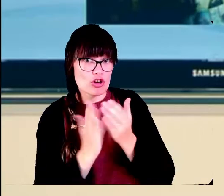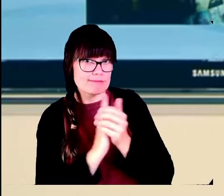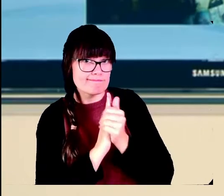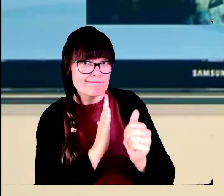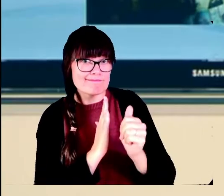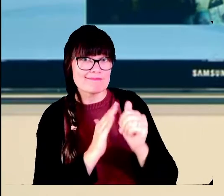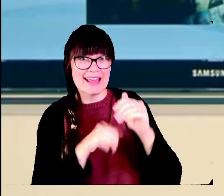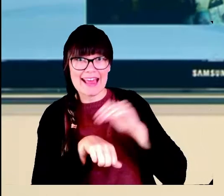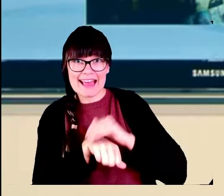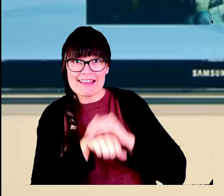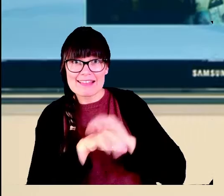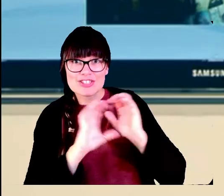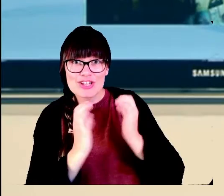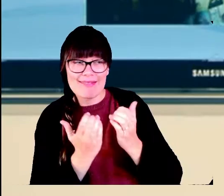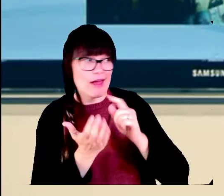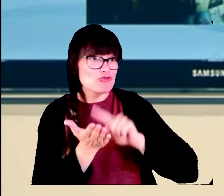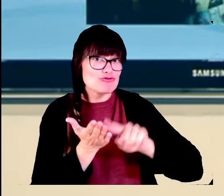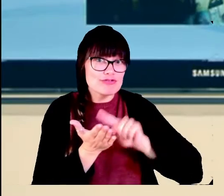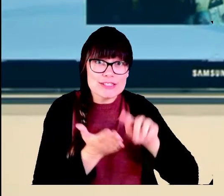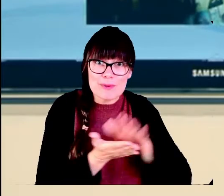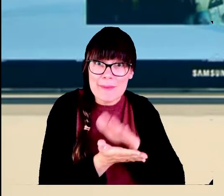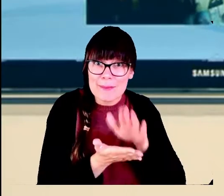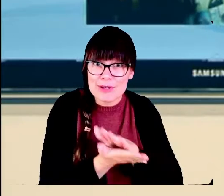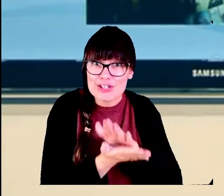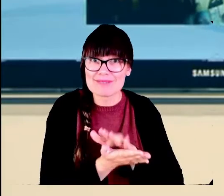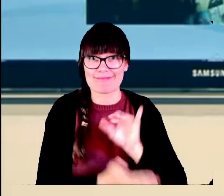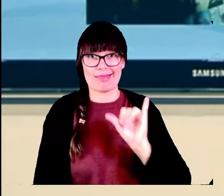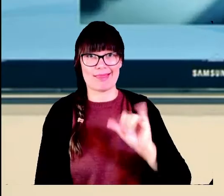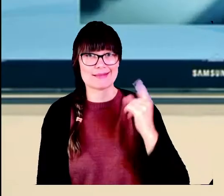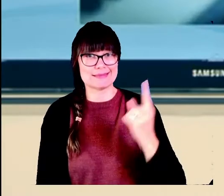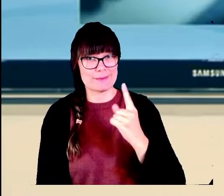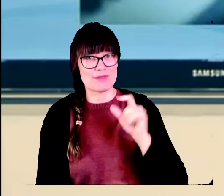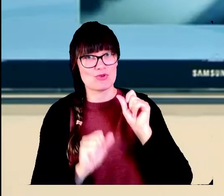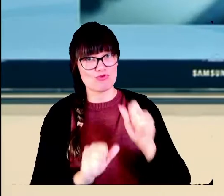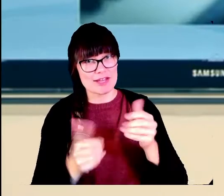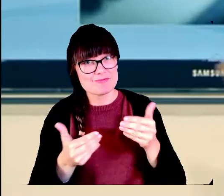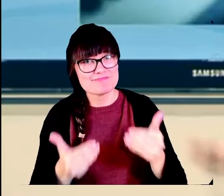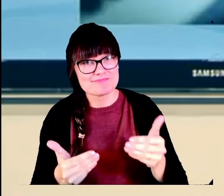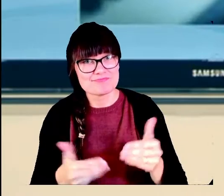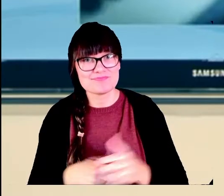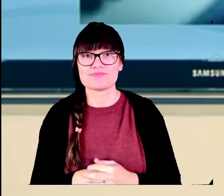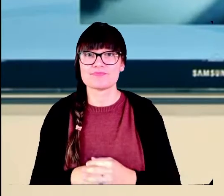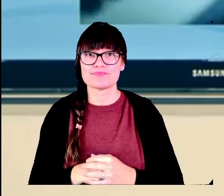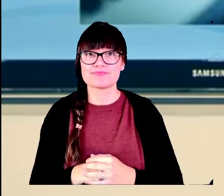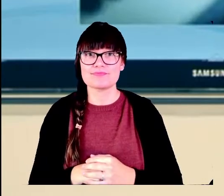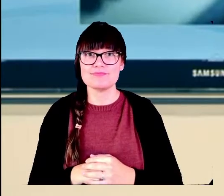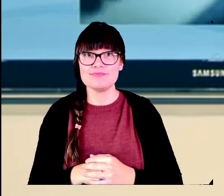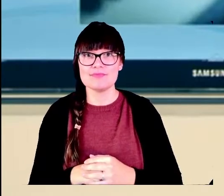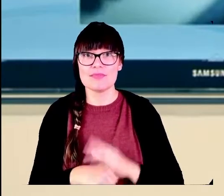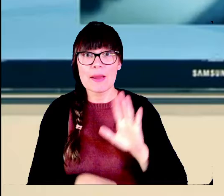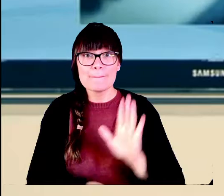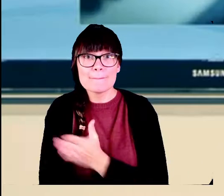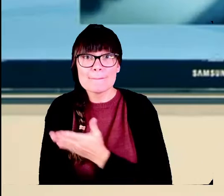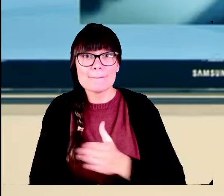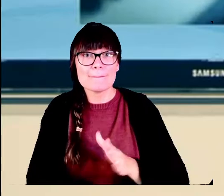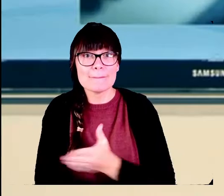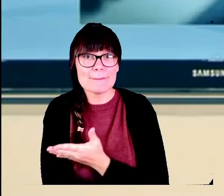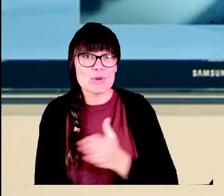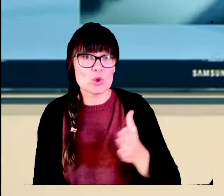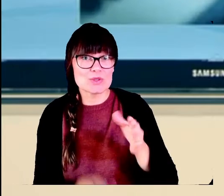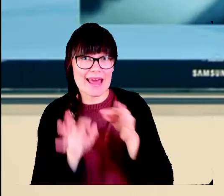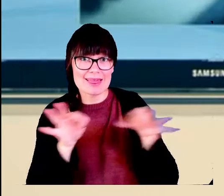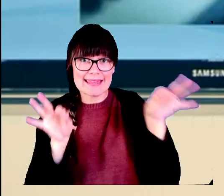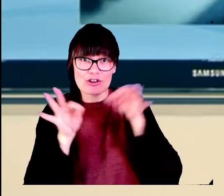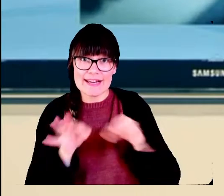writing research papers and things like that, this is definitely something you could consider. Musical lyrics, a lot of people don't really think about.